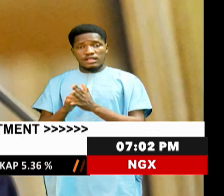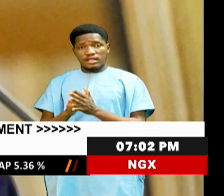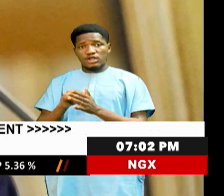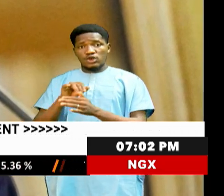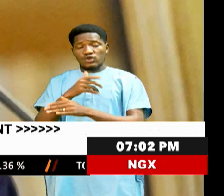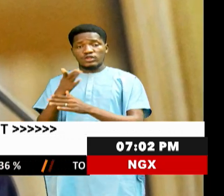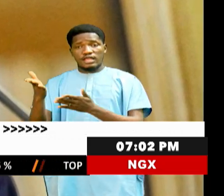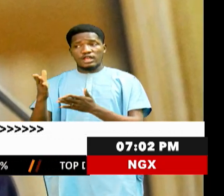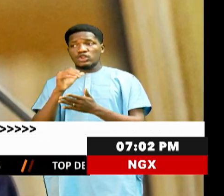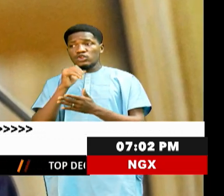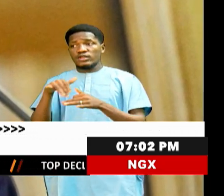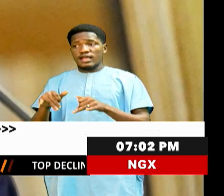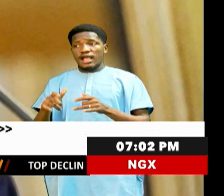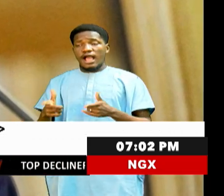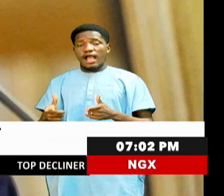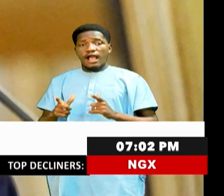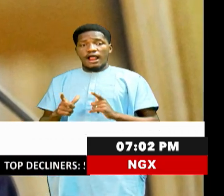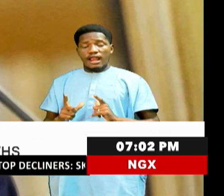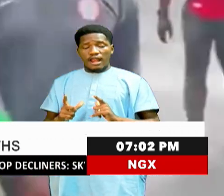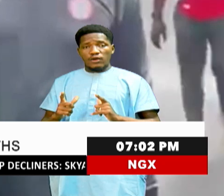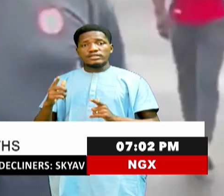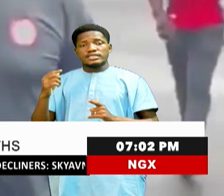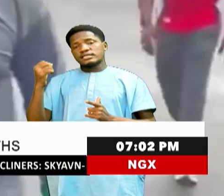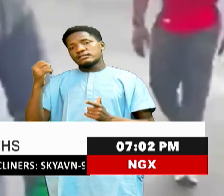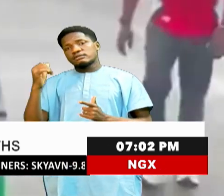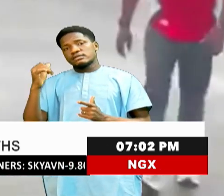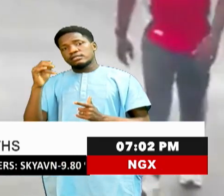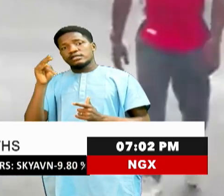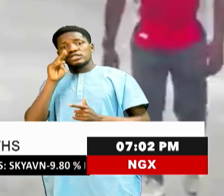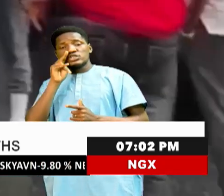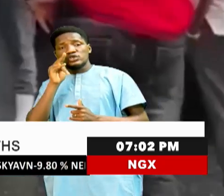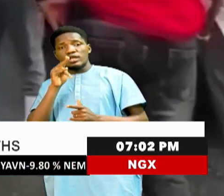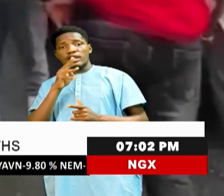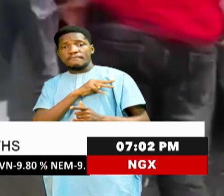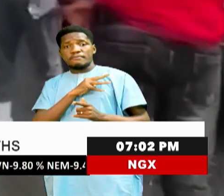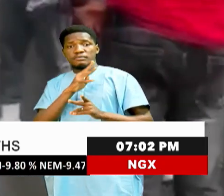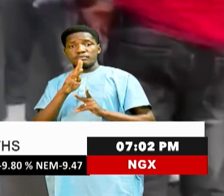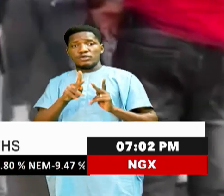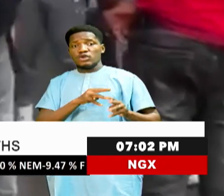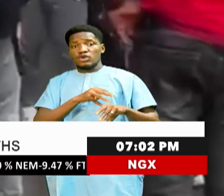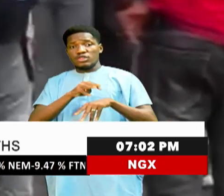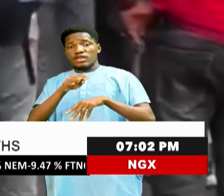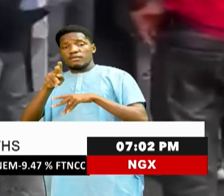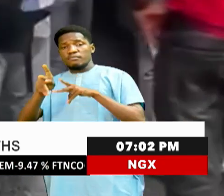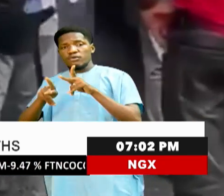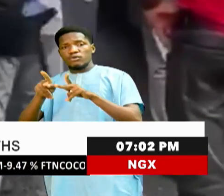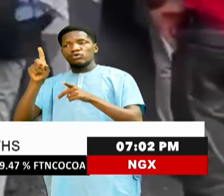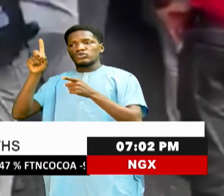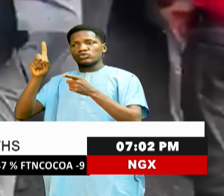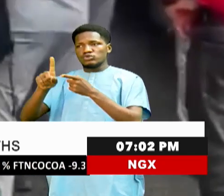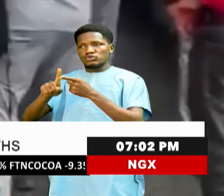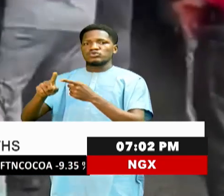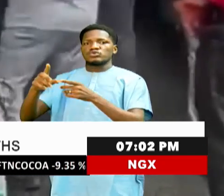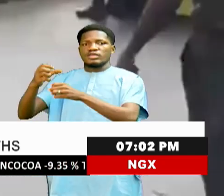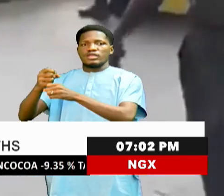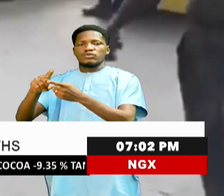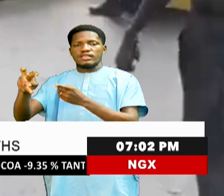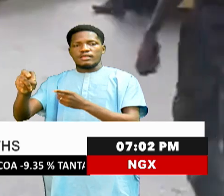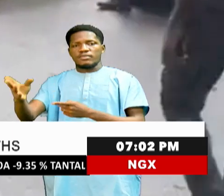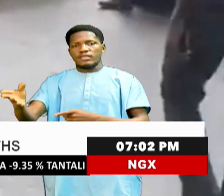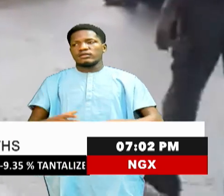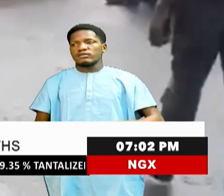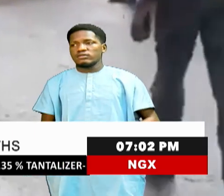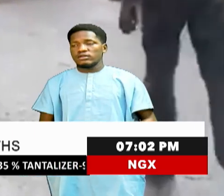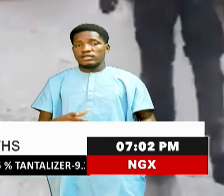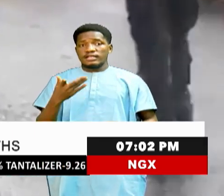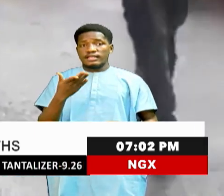allowed the Nigerian mission to reach the location where the Super Eagles are being held. Reports indicate that the Super Eagles chartered flight was